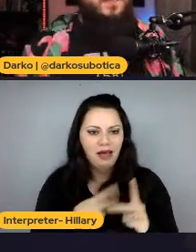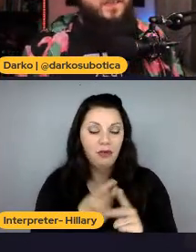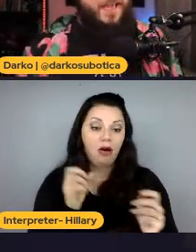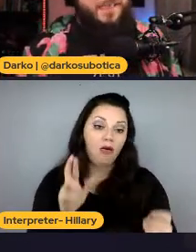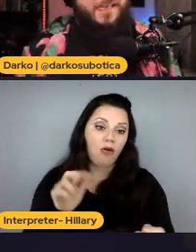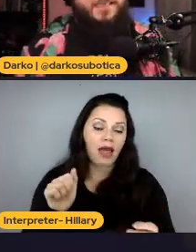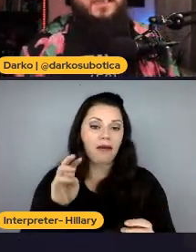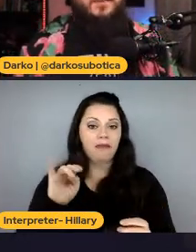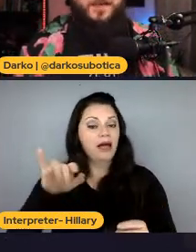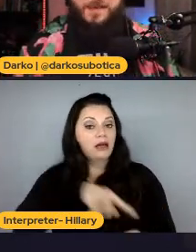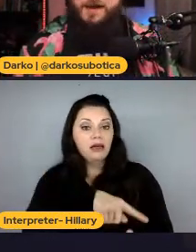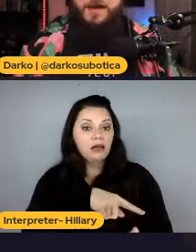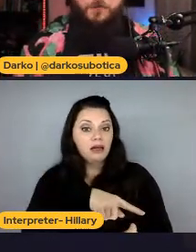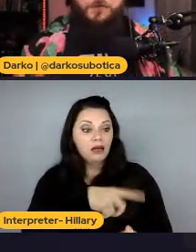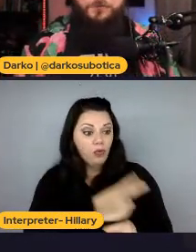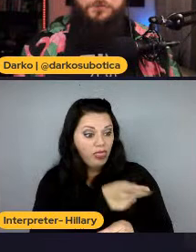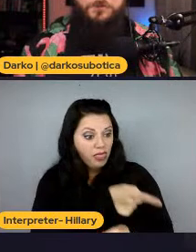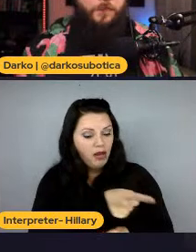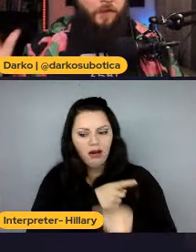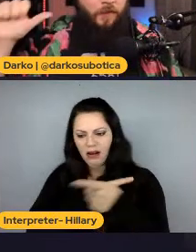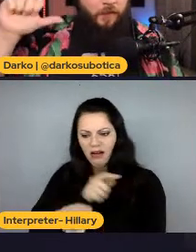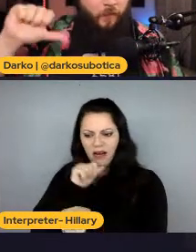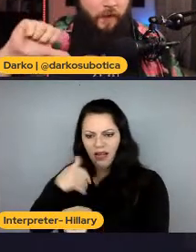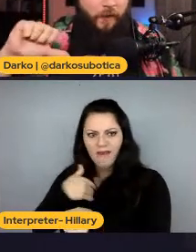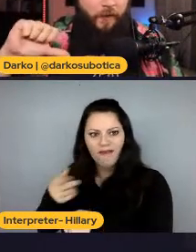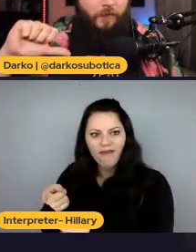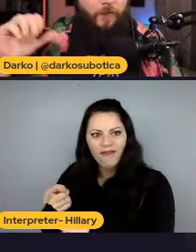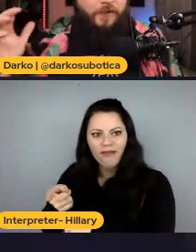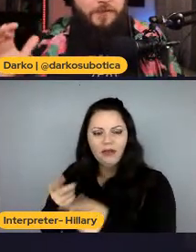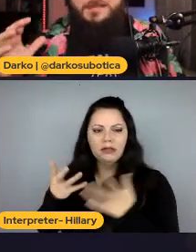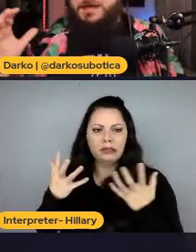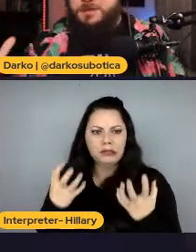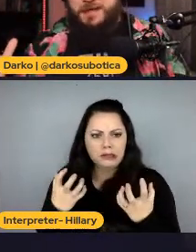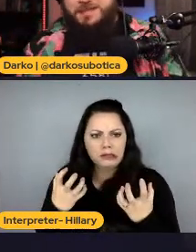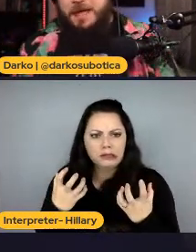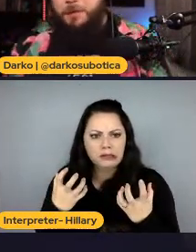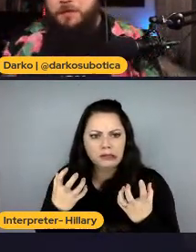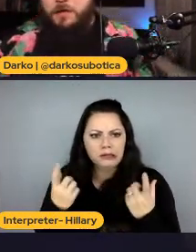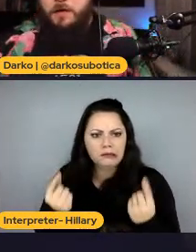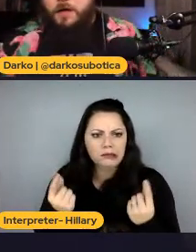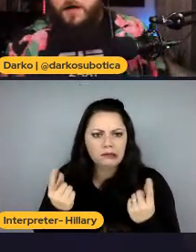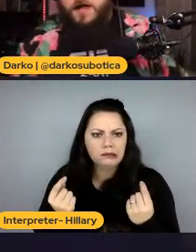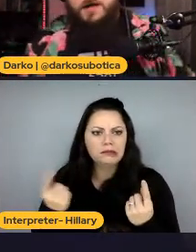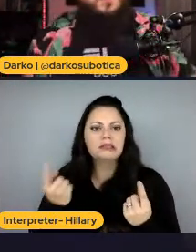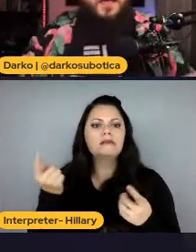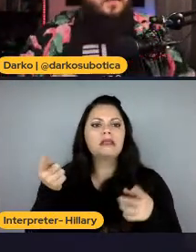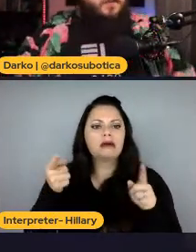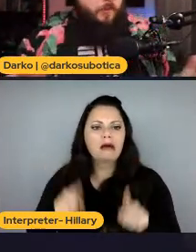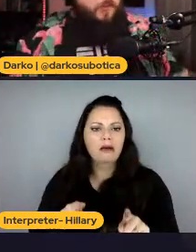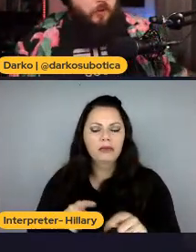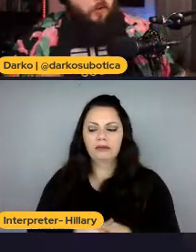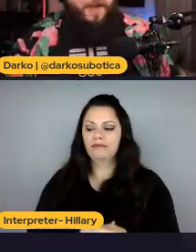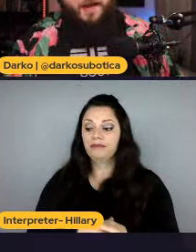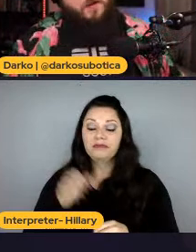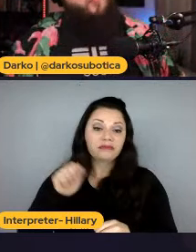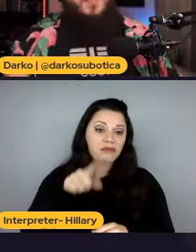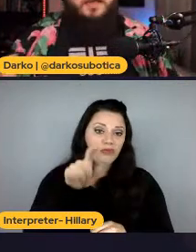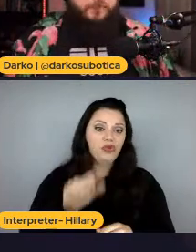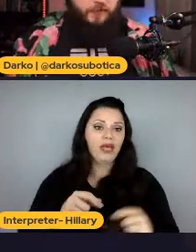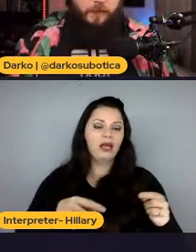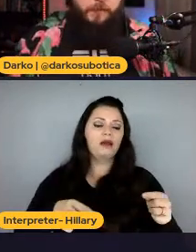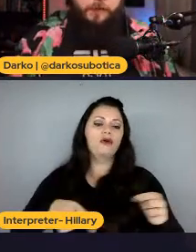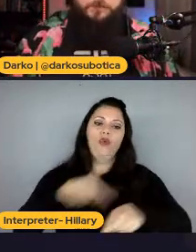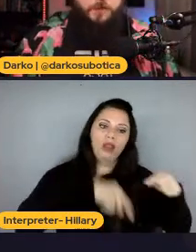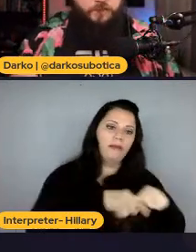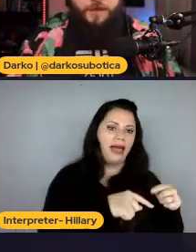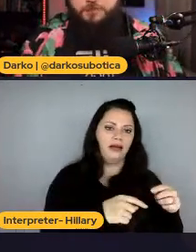use doesn't exist in that account? Why? Right? Something has happened. And yes, you can roll back